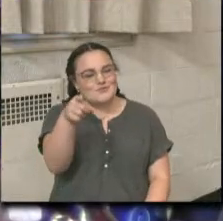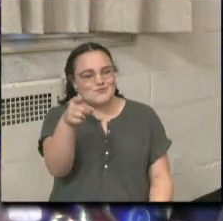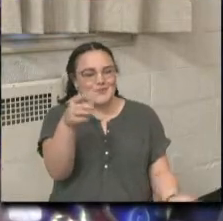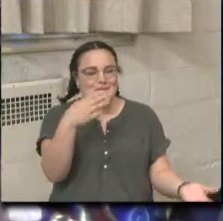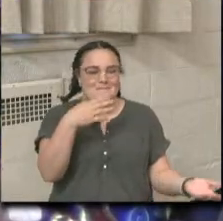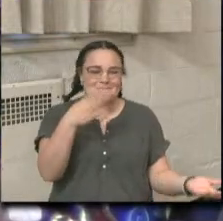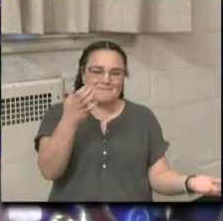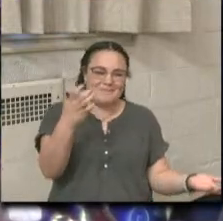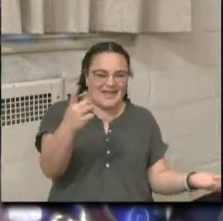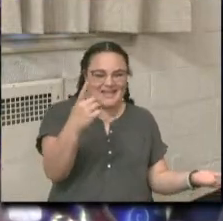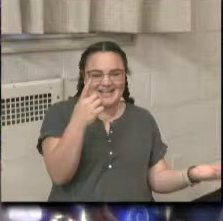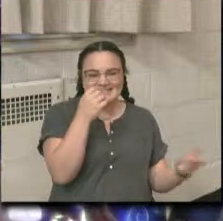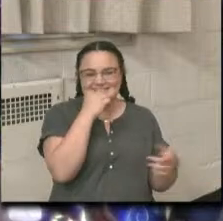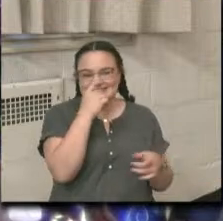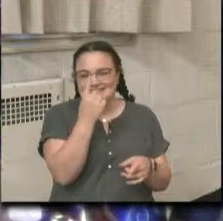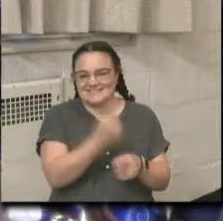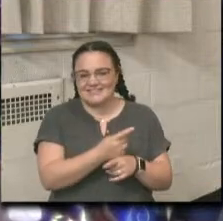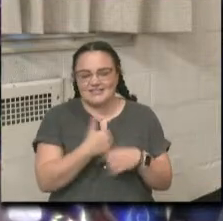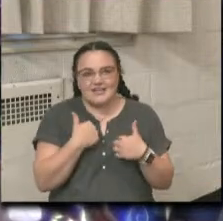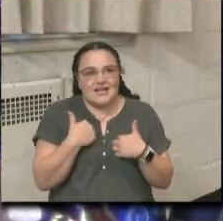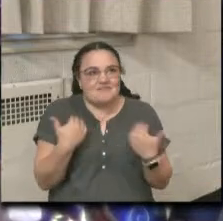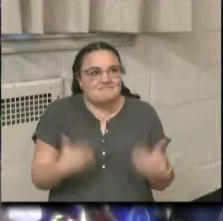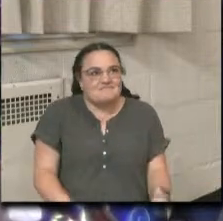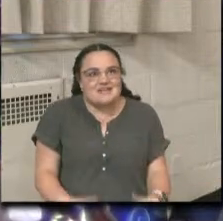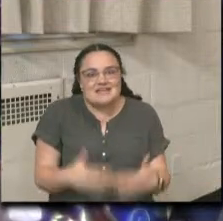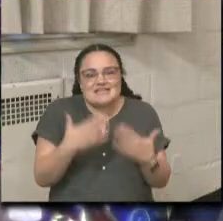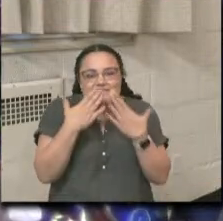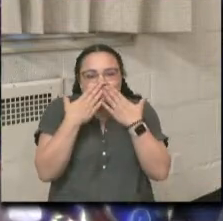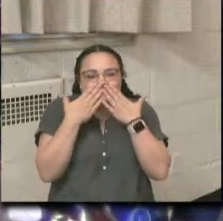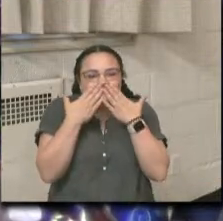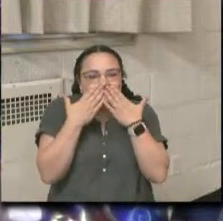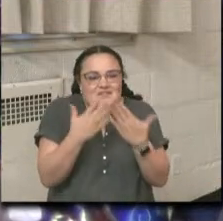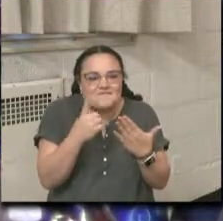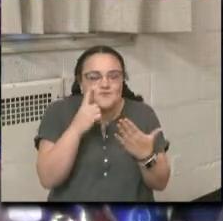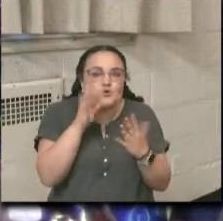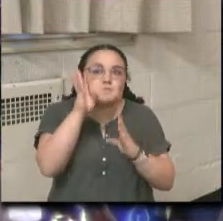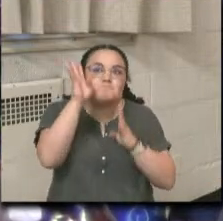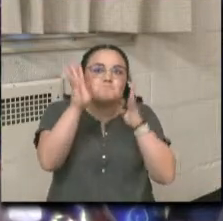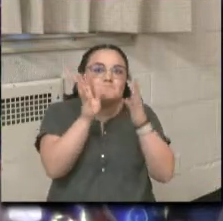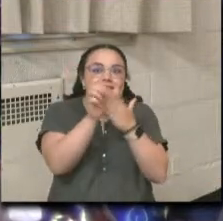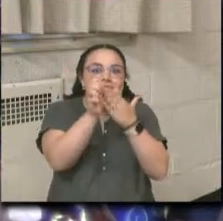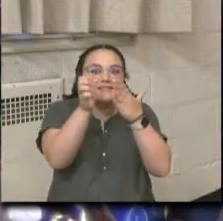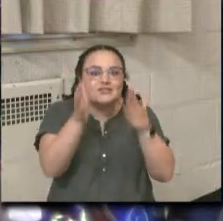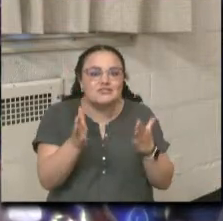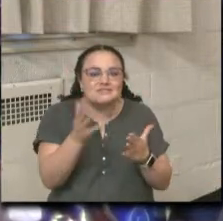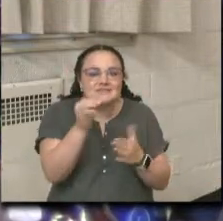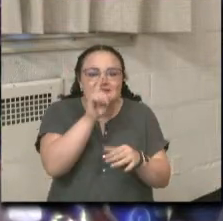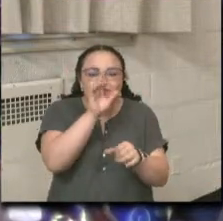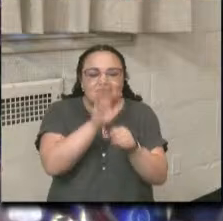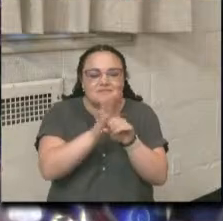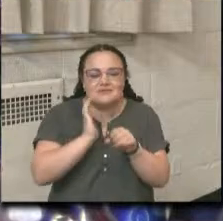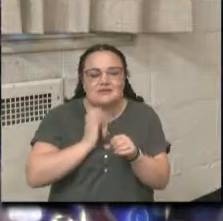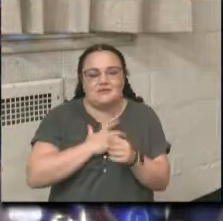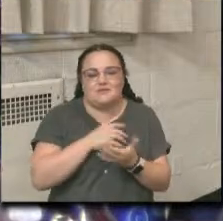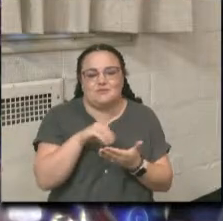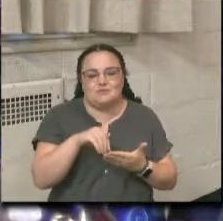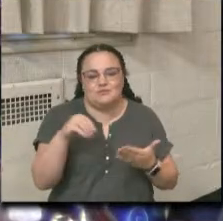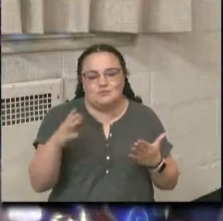sister, and I'm so thankful for your innovative leadership and commitment to our